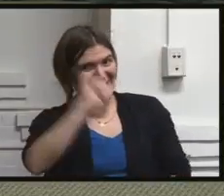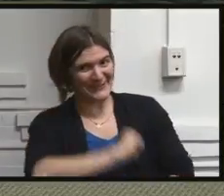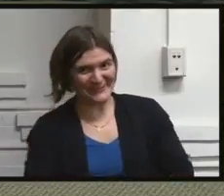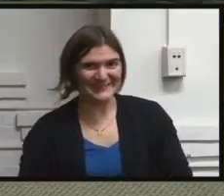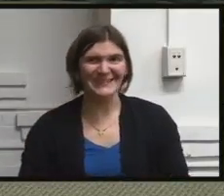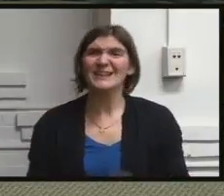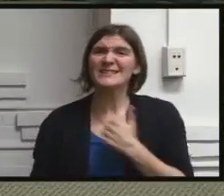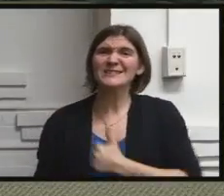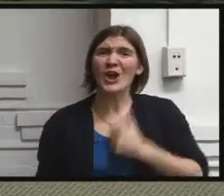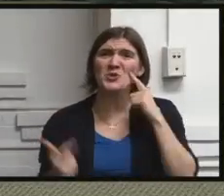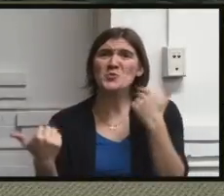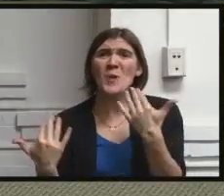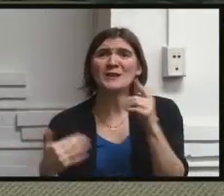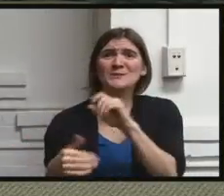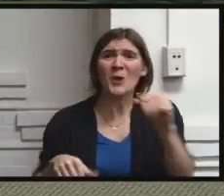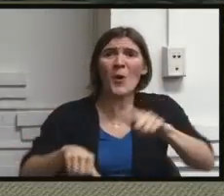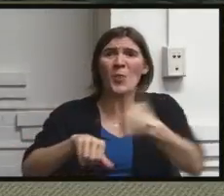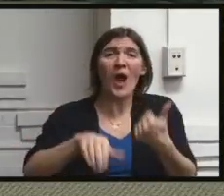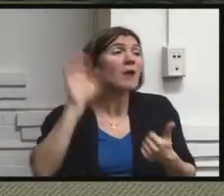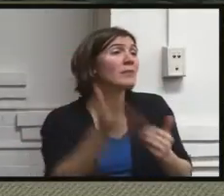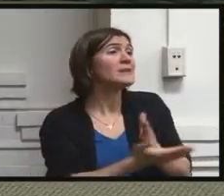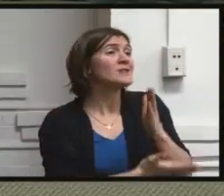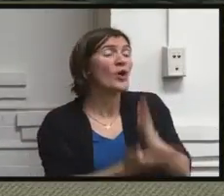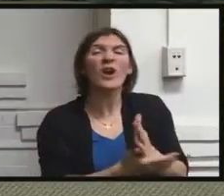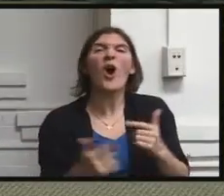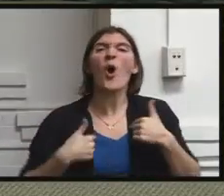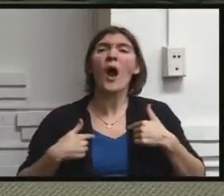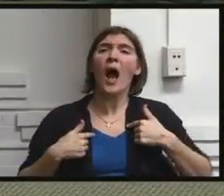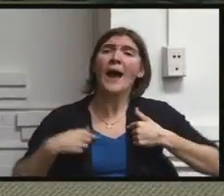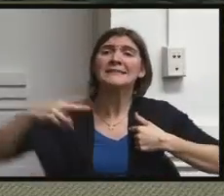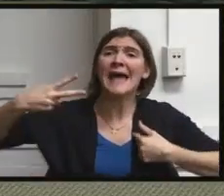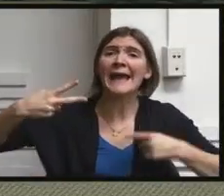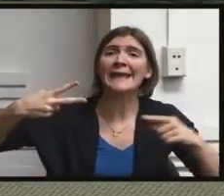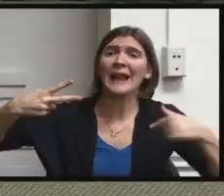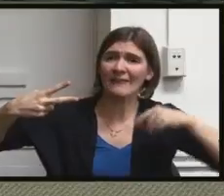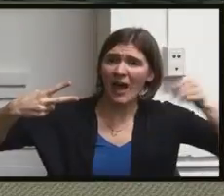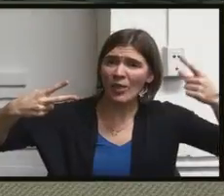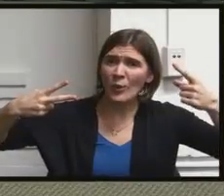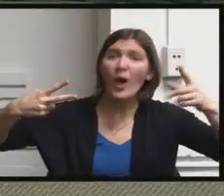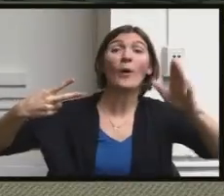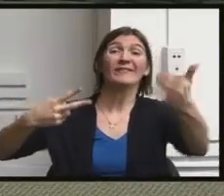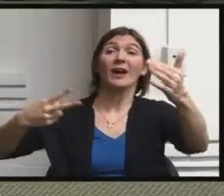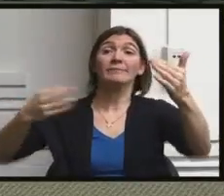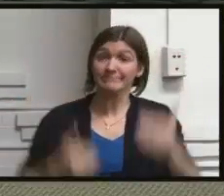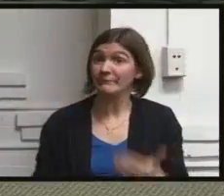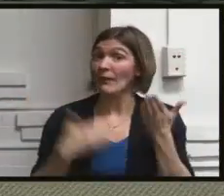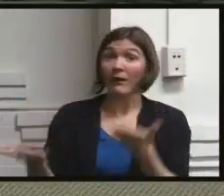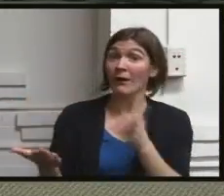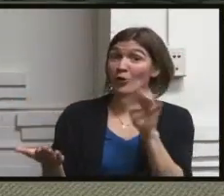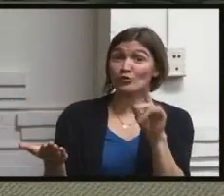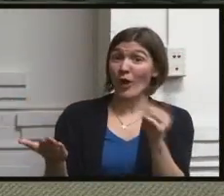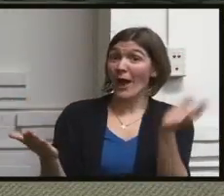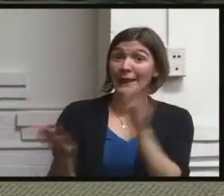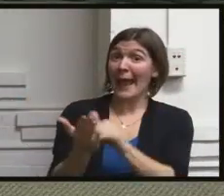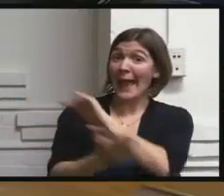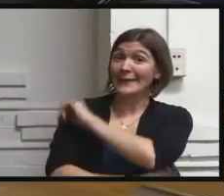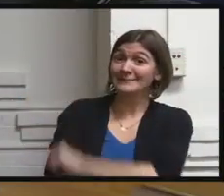welcome. Sorry to keep you so late. No, no, I think I'm on for the next item as well, actually. Next matter on the agenda is